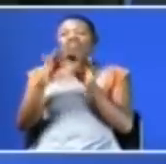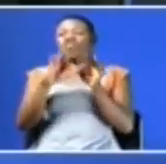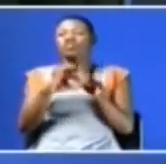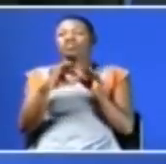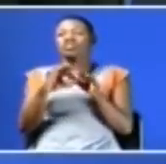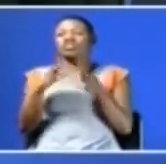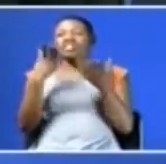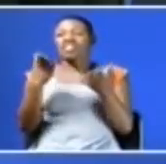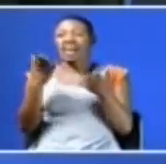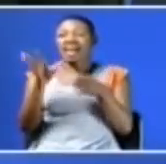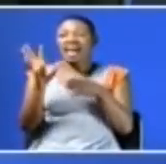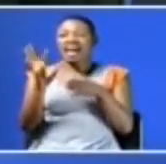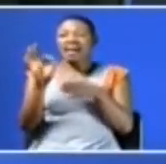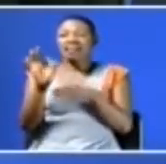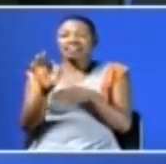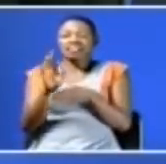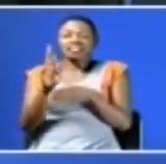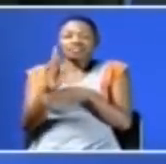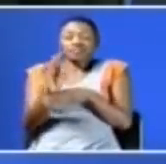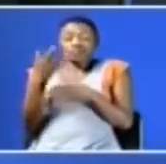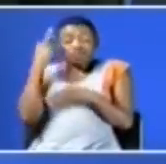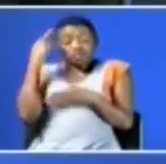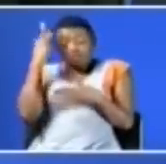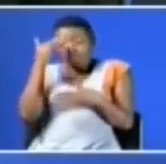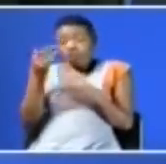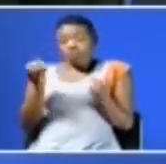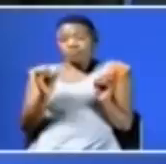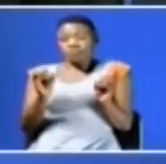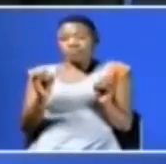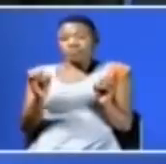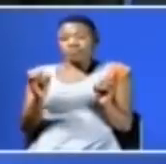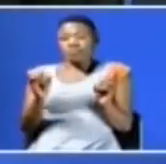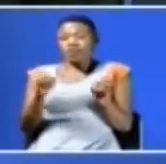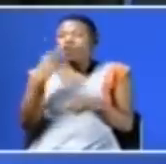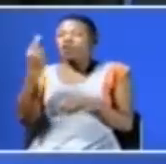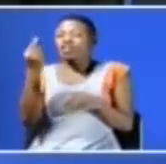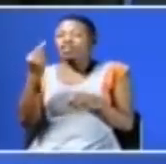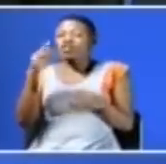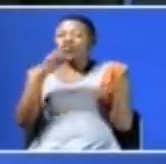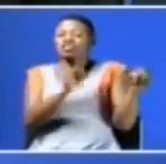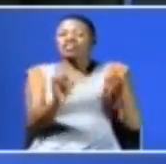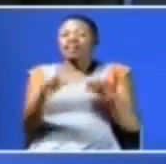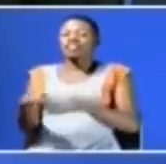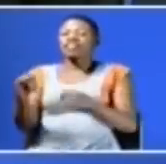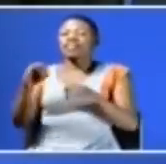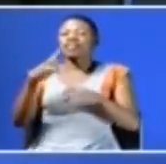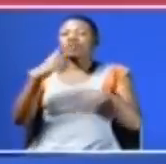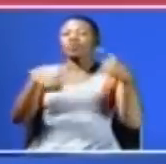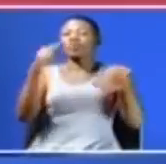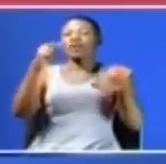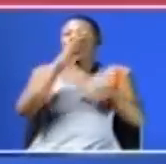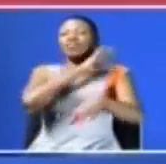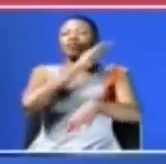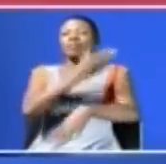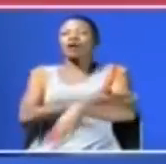no sort of functional reason, other than it was formed to try and win the executive